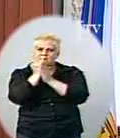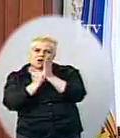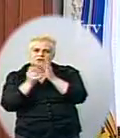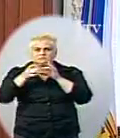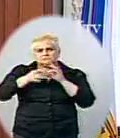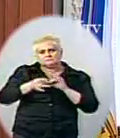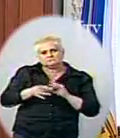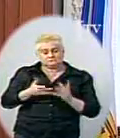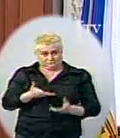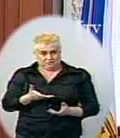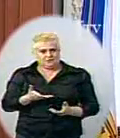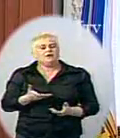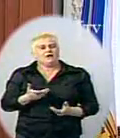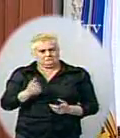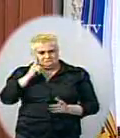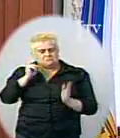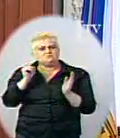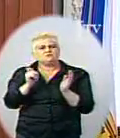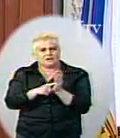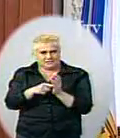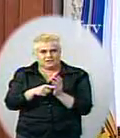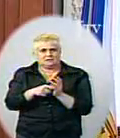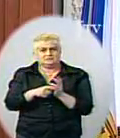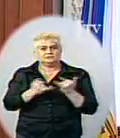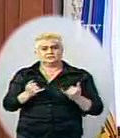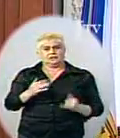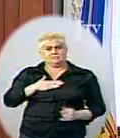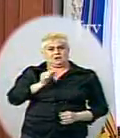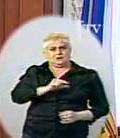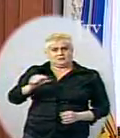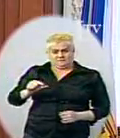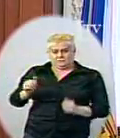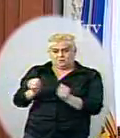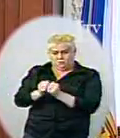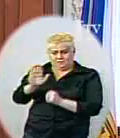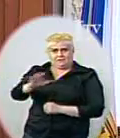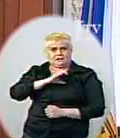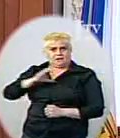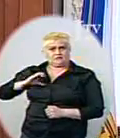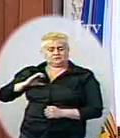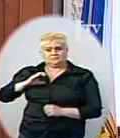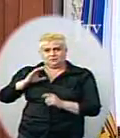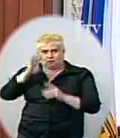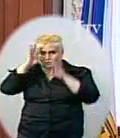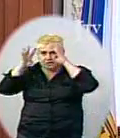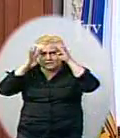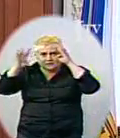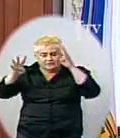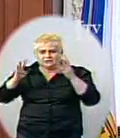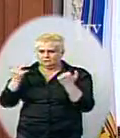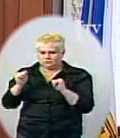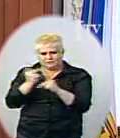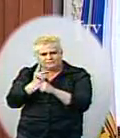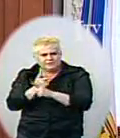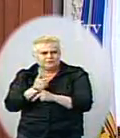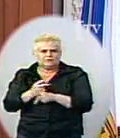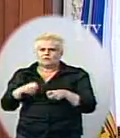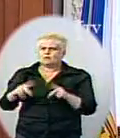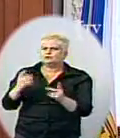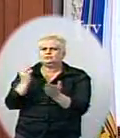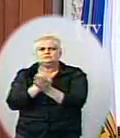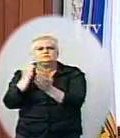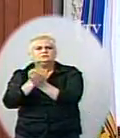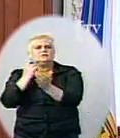My government is working with the members of the Creative Nova Scotia Leadership Council to explore opportunities to enhance our